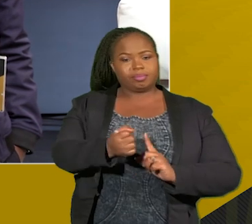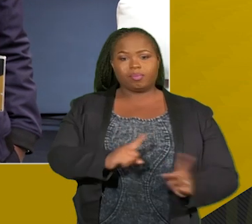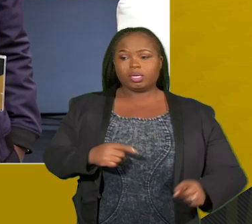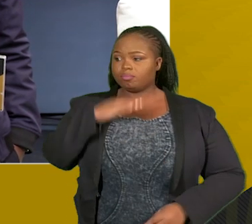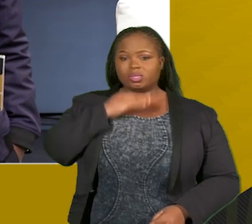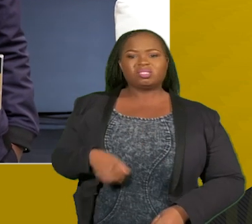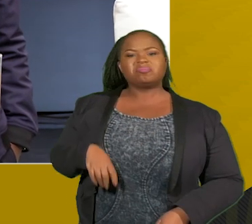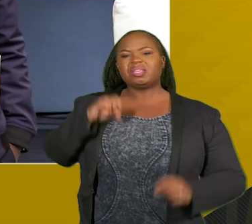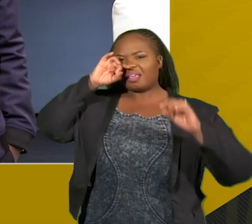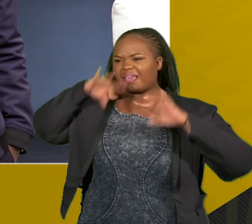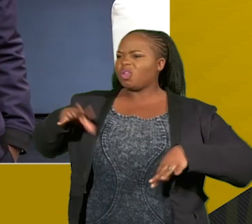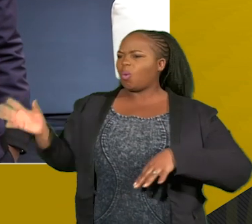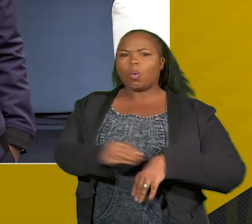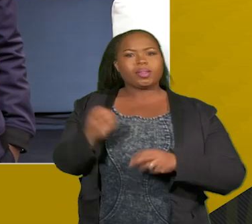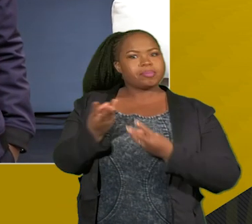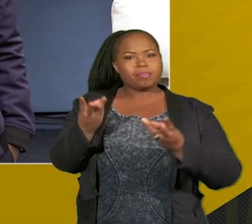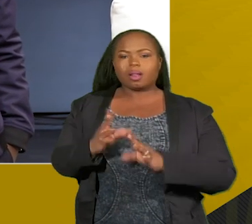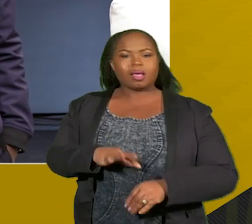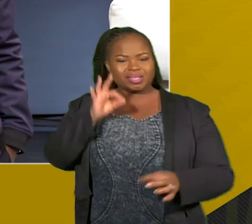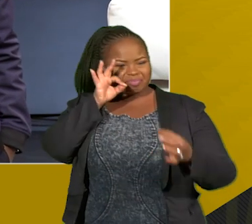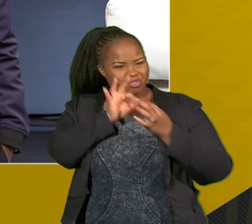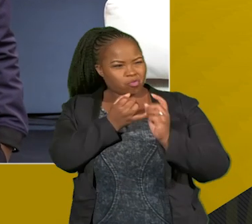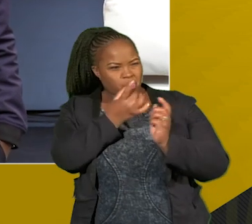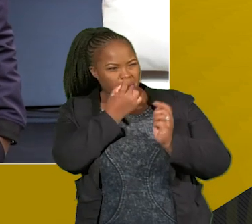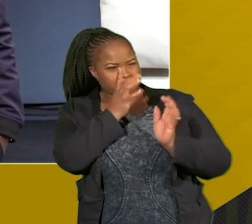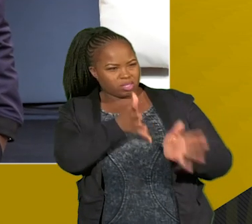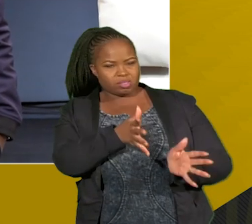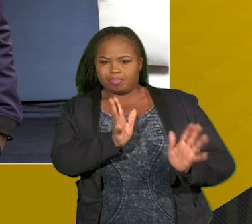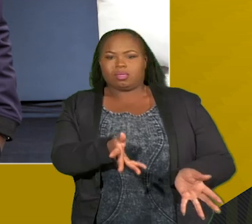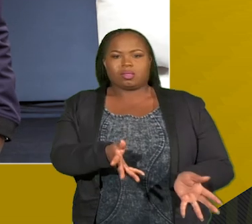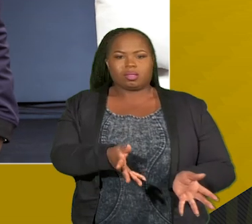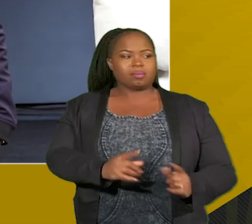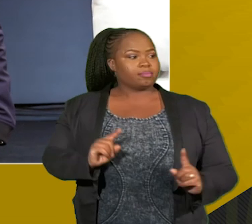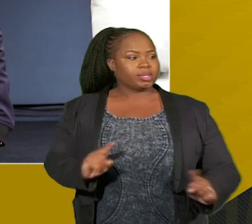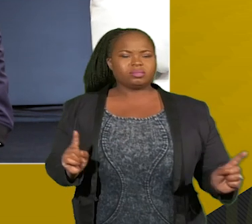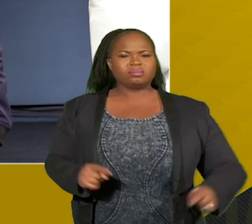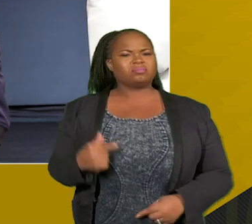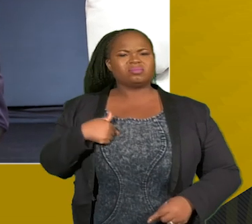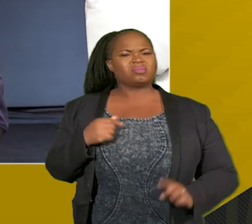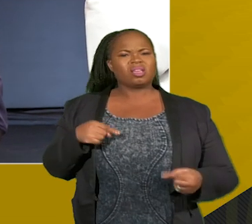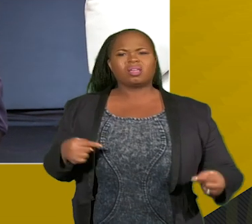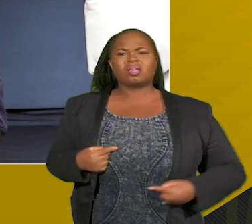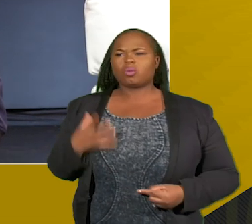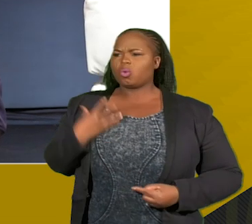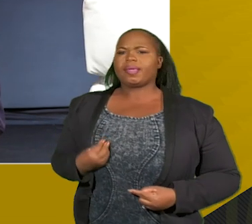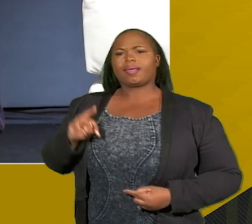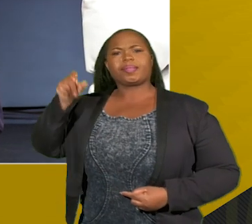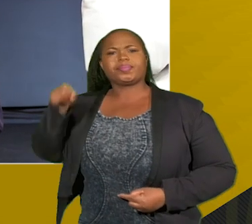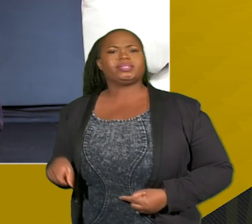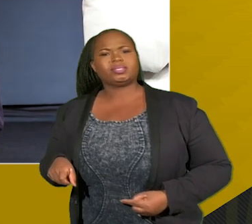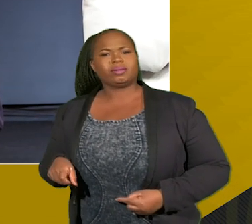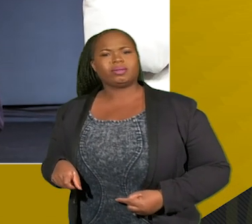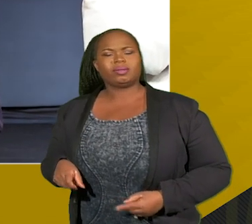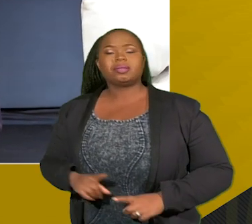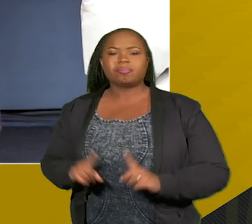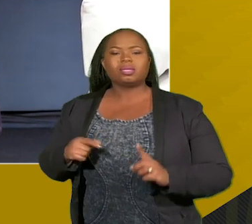angizondi wonke umuntu emhlabeni. Ngizonda lo muntu lo owangihlukumezayo up until now. Angeke ngilimaze omunye umuntu, angeke ngenze njani,